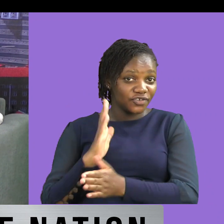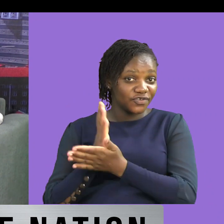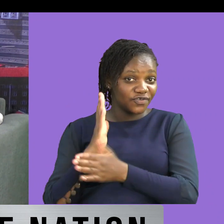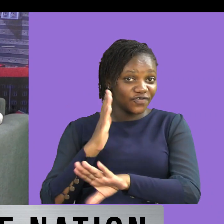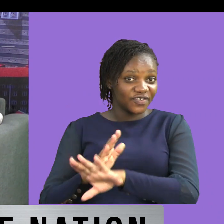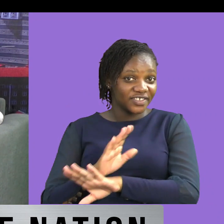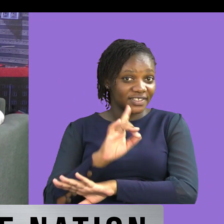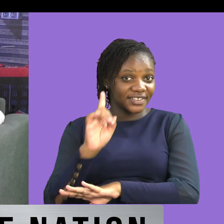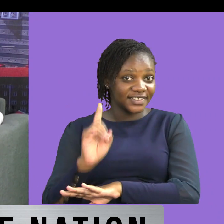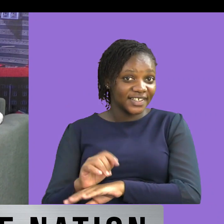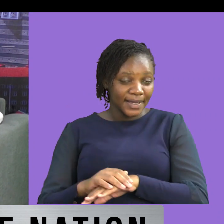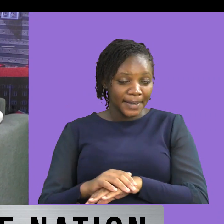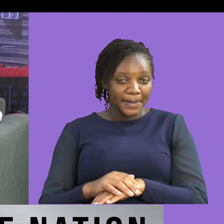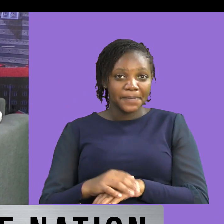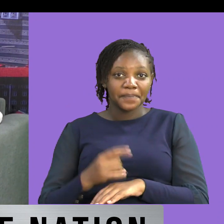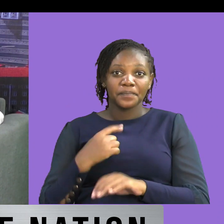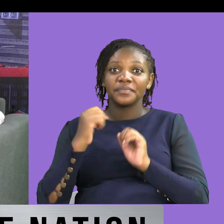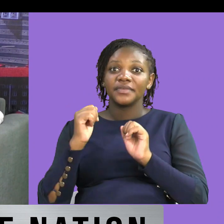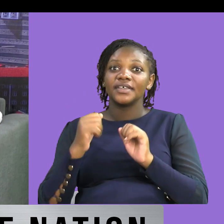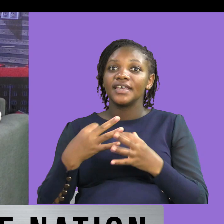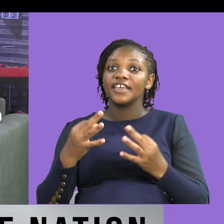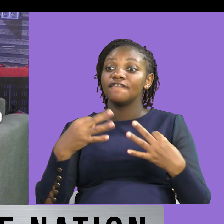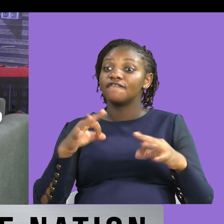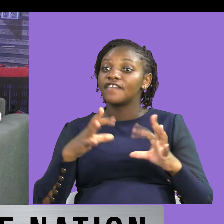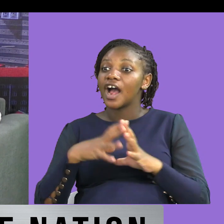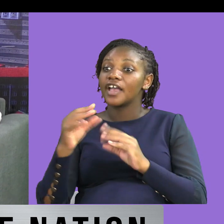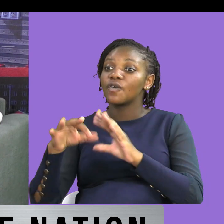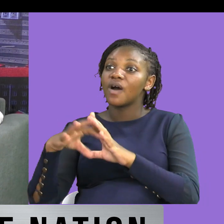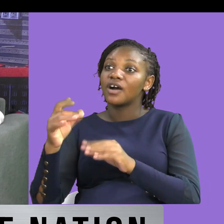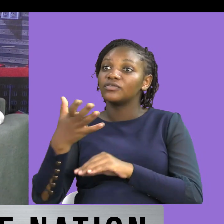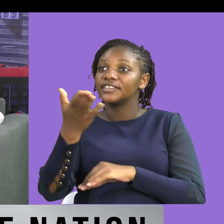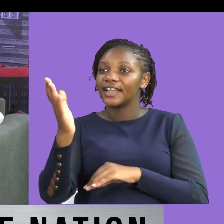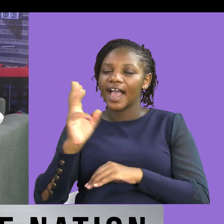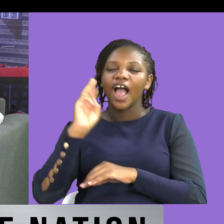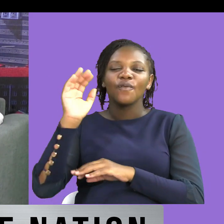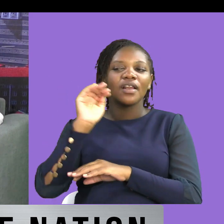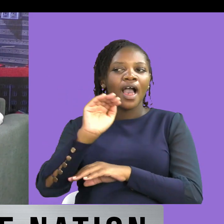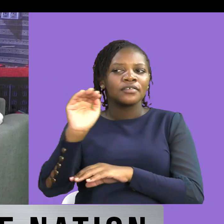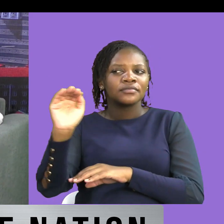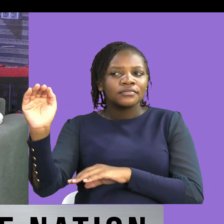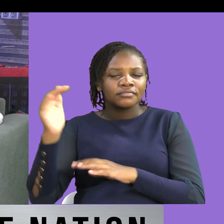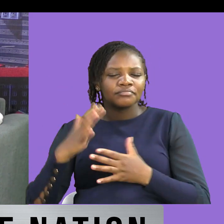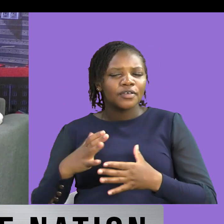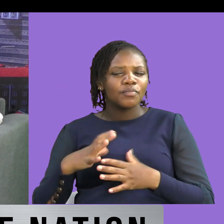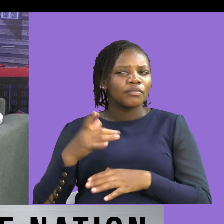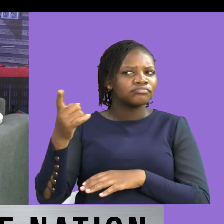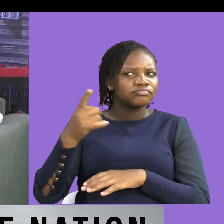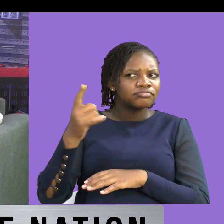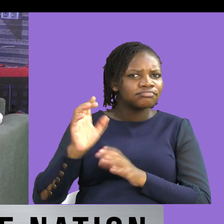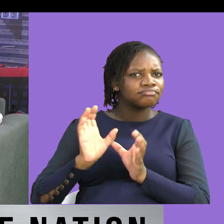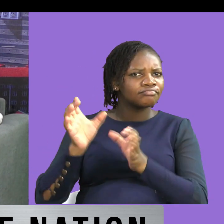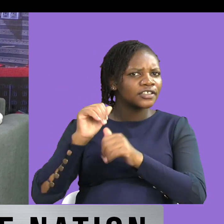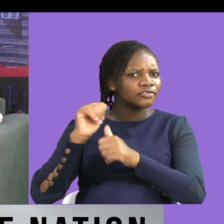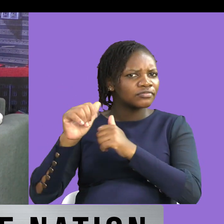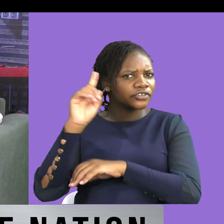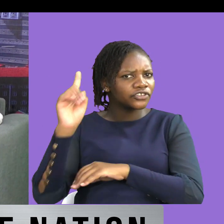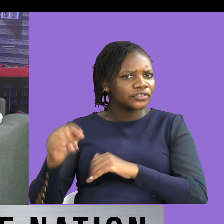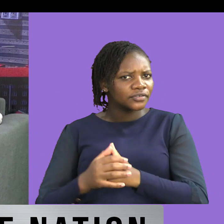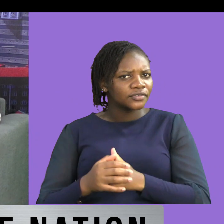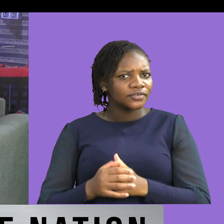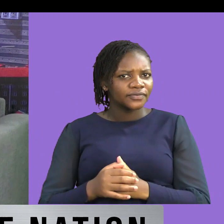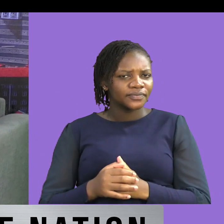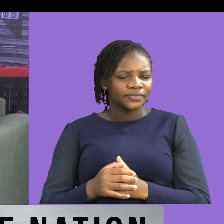Yeah. I would ask if I go out here, I'm sure I'll get people who are not in political parties. Yeah, you may Google your party and you find you are